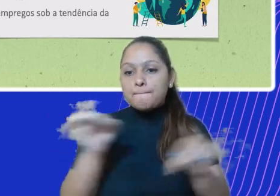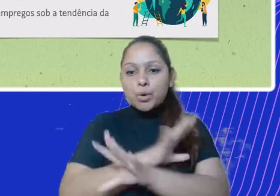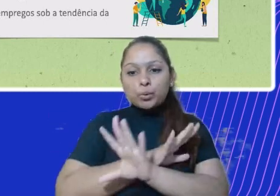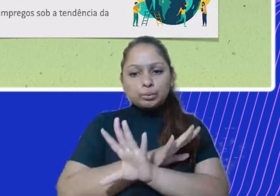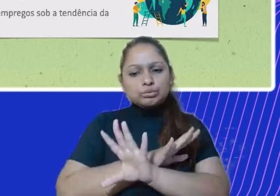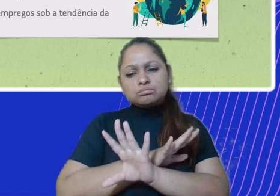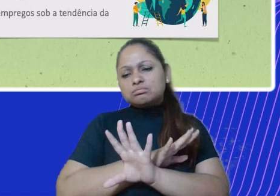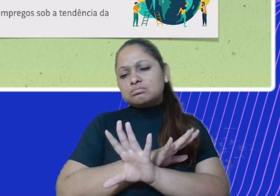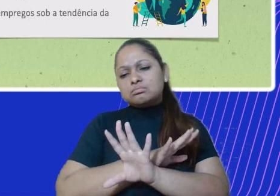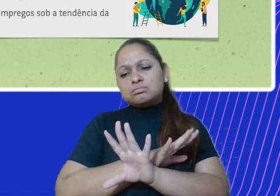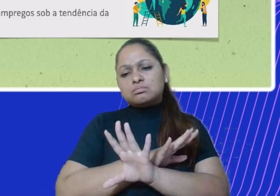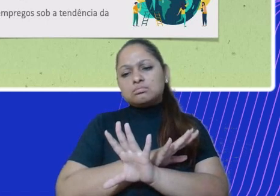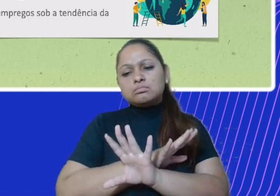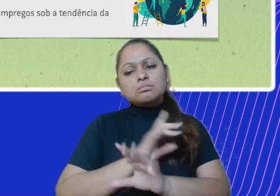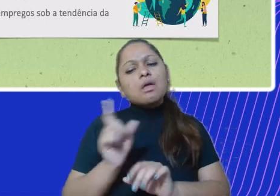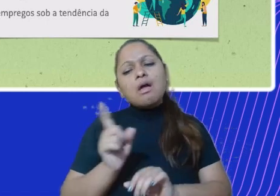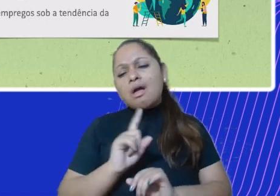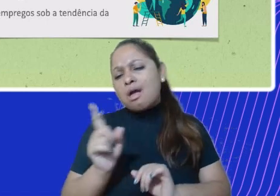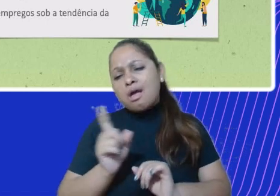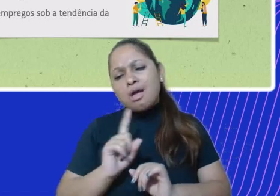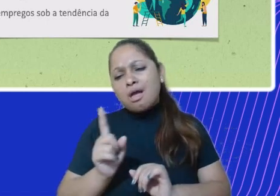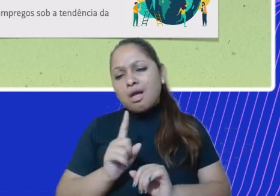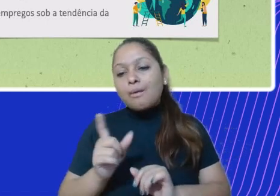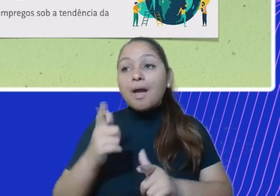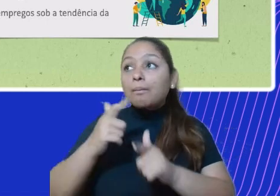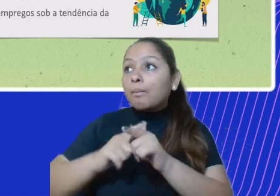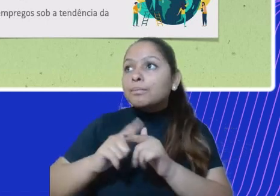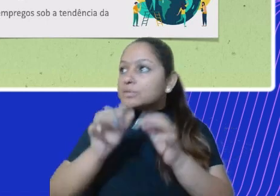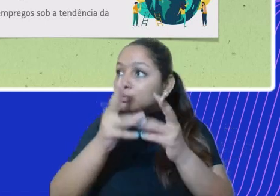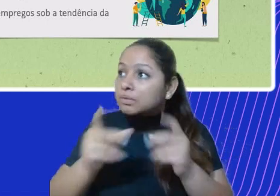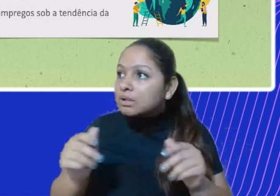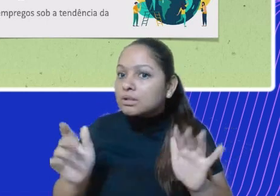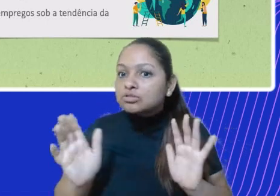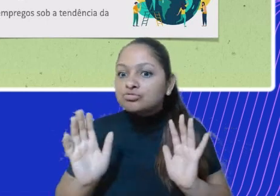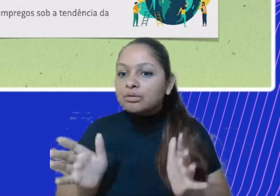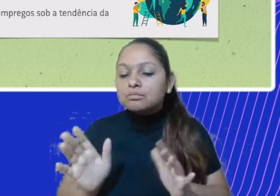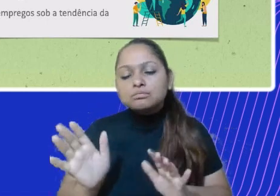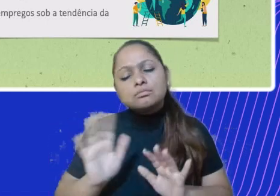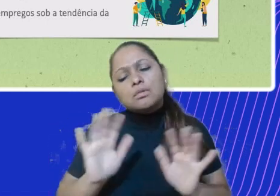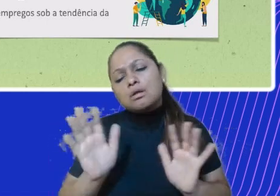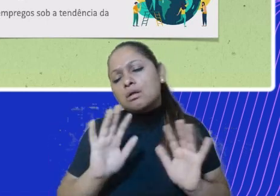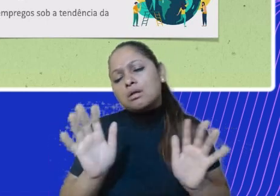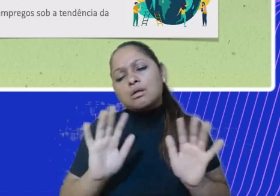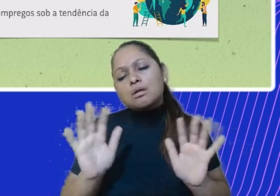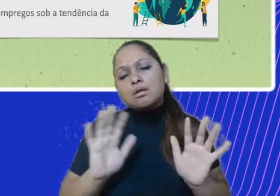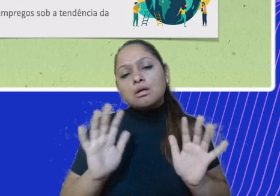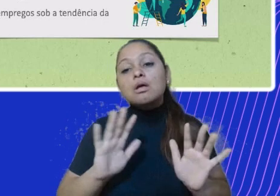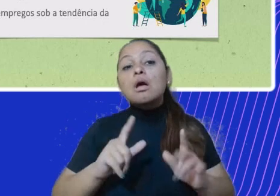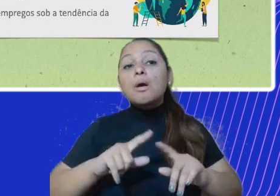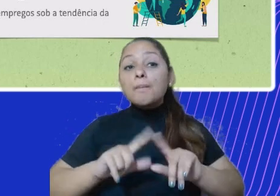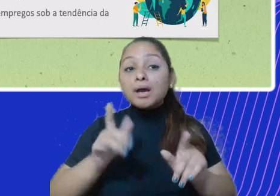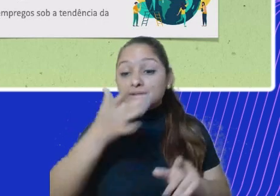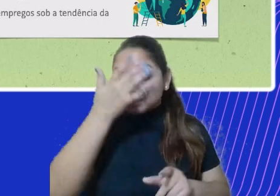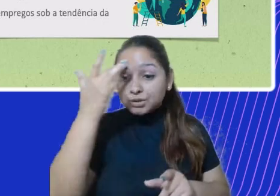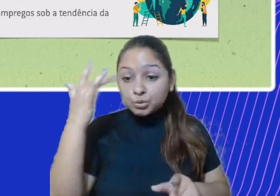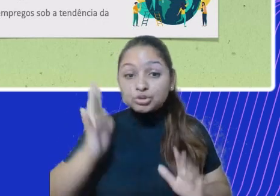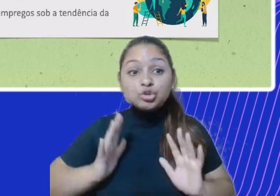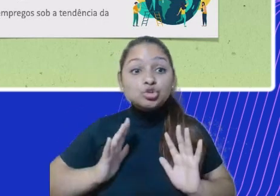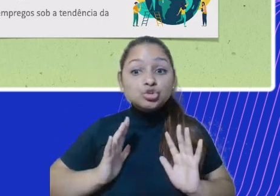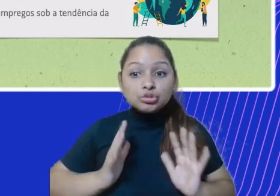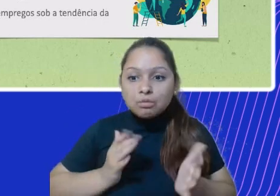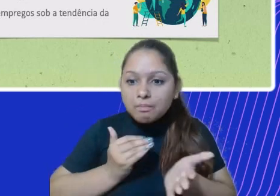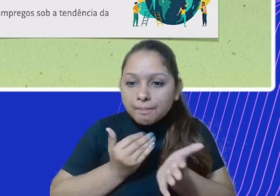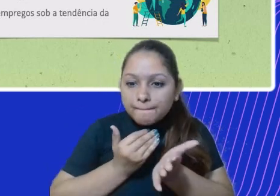that's perfect. It's not that this is the solution. But yes, there is a goodwill of this movement